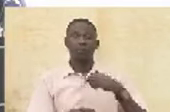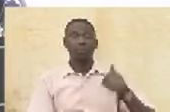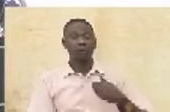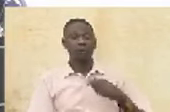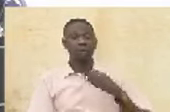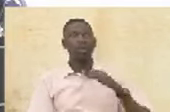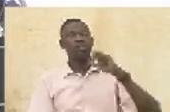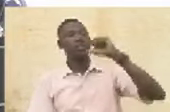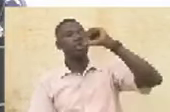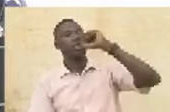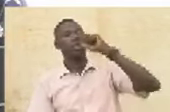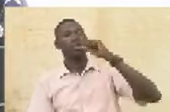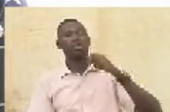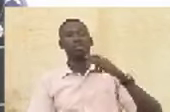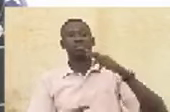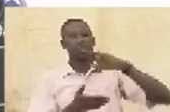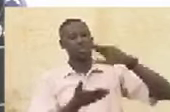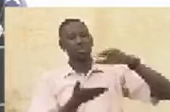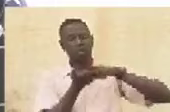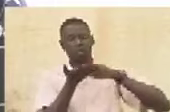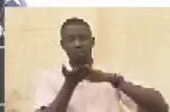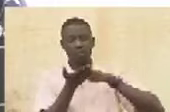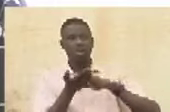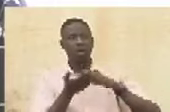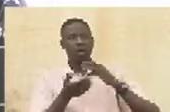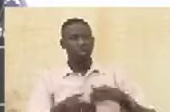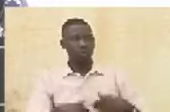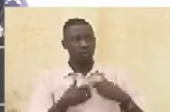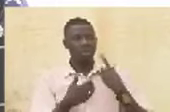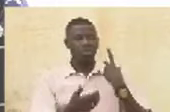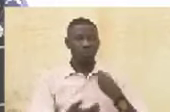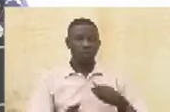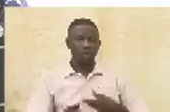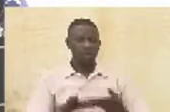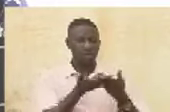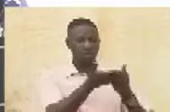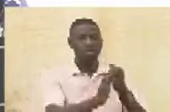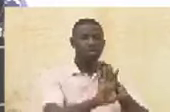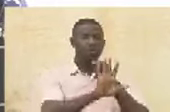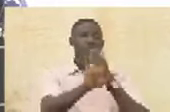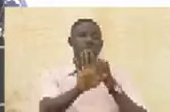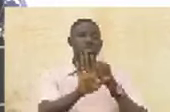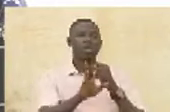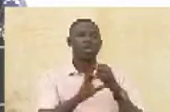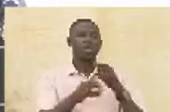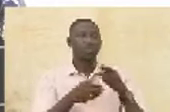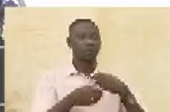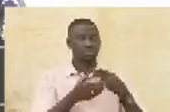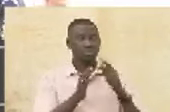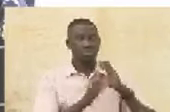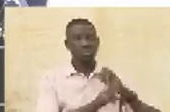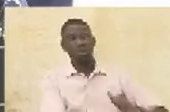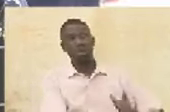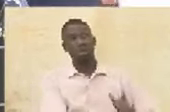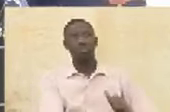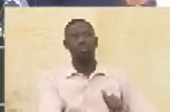people that drank the concoction. So I would like to turn the protected information sheet as exhibit.